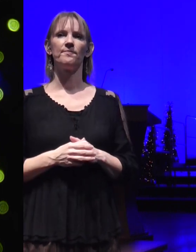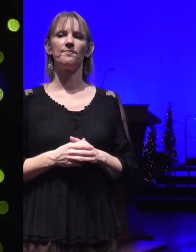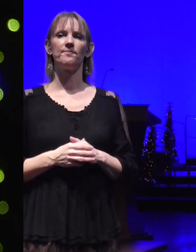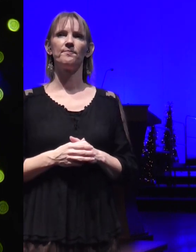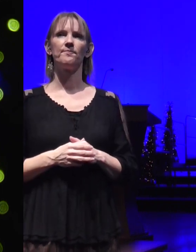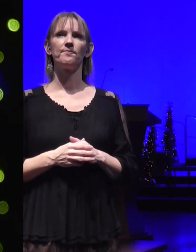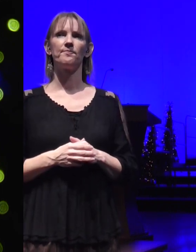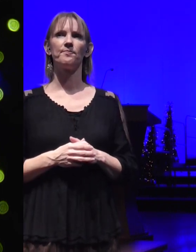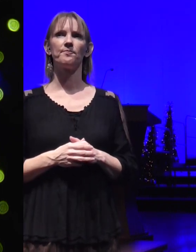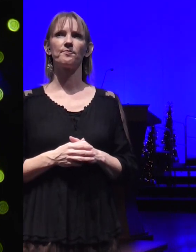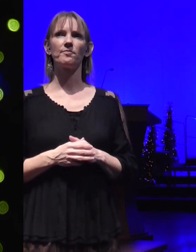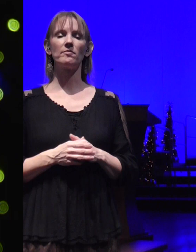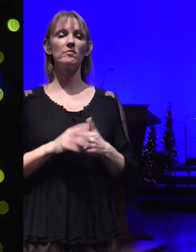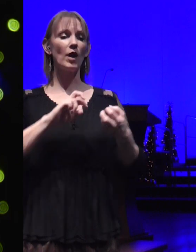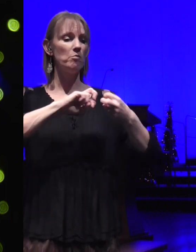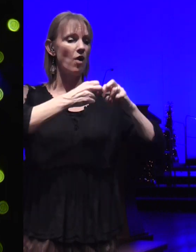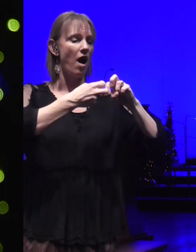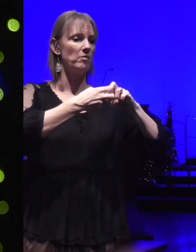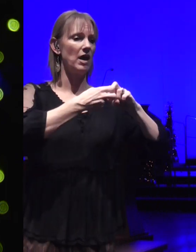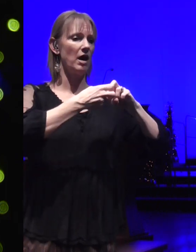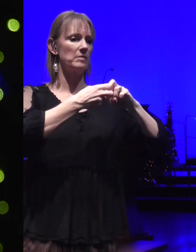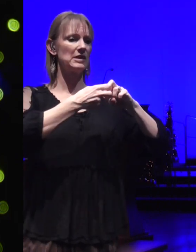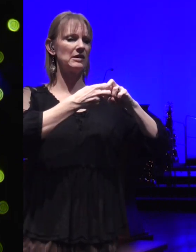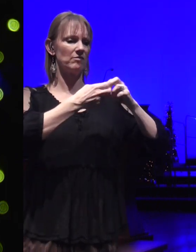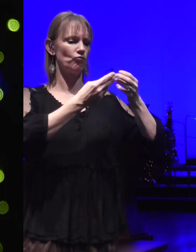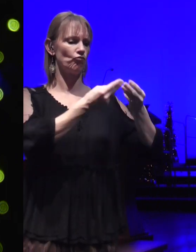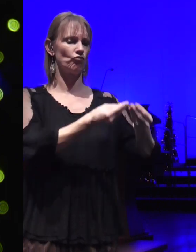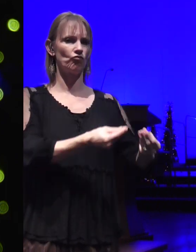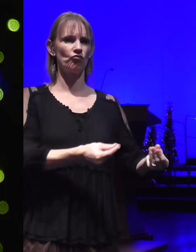The edge falls off of problems.